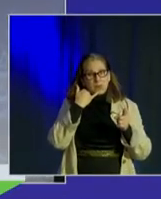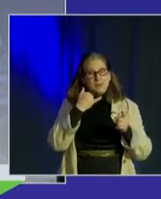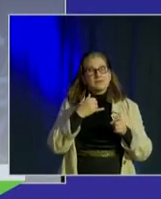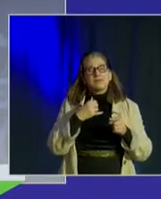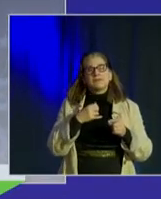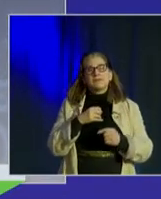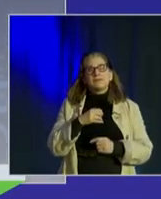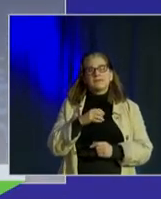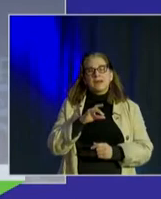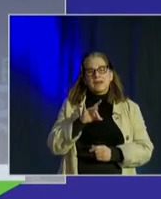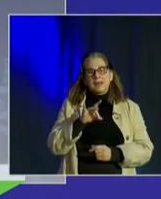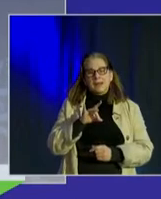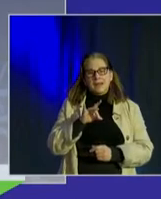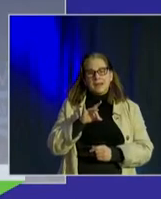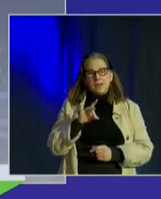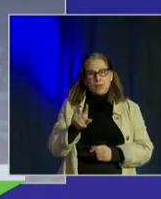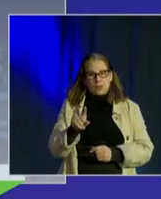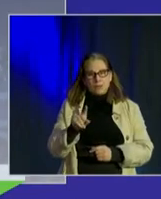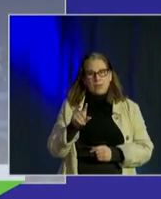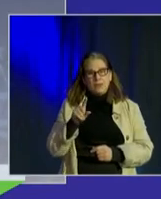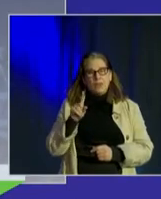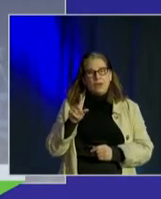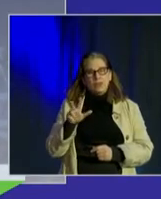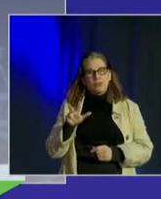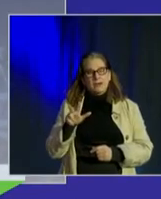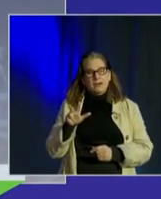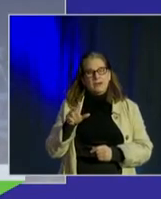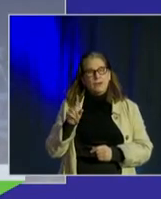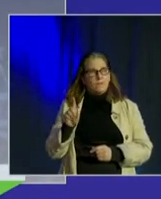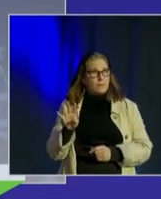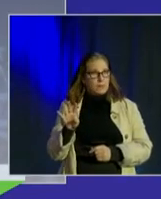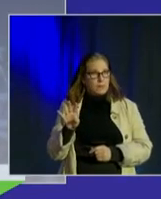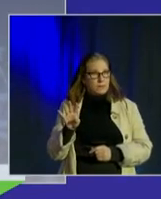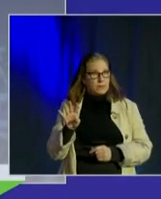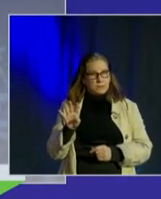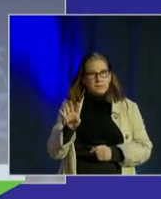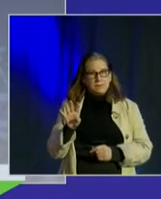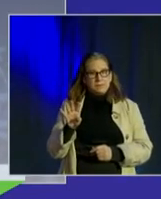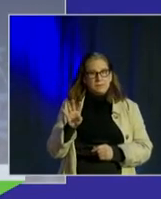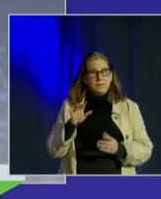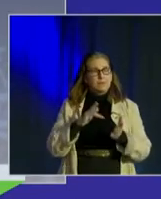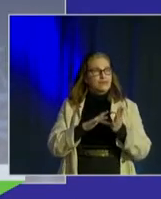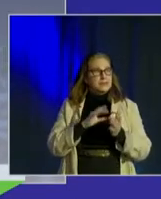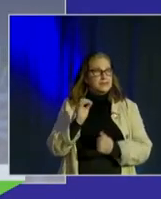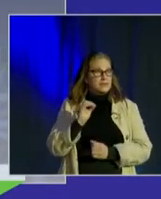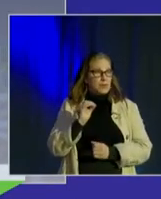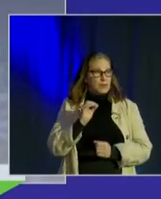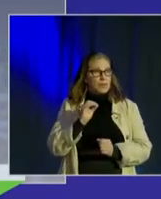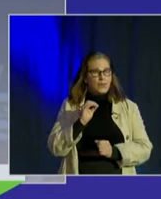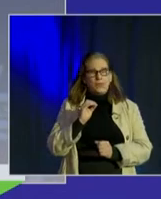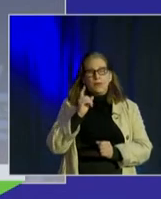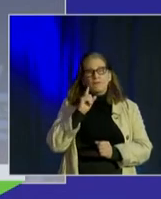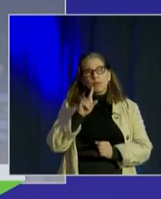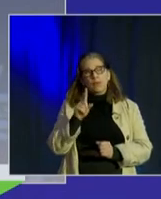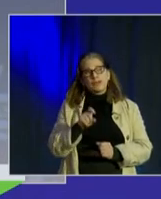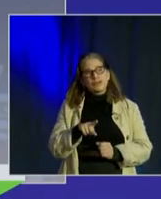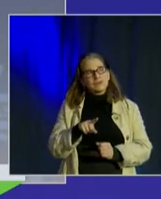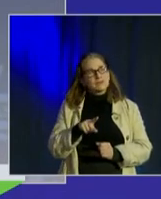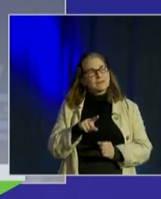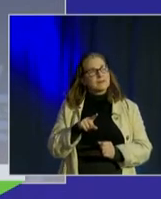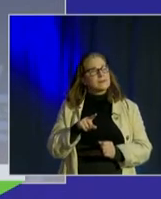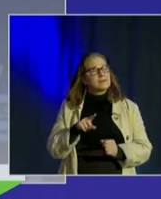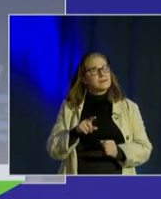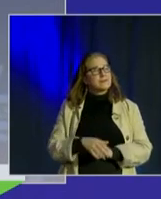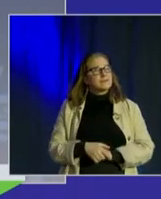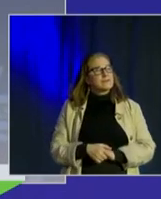844-881-1314 and press 0 to ask your questions. That number is also on your screen right now, so we hope that you'll dial in so we can get to some of your questions. We're going to go